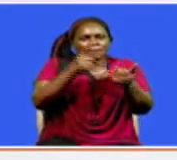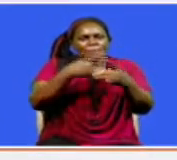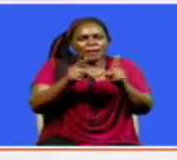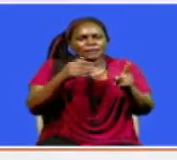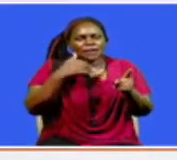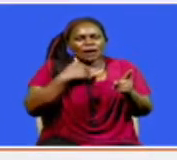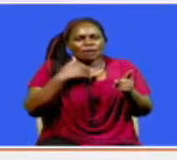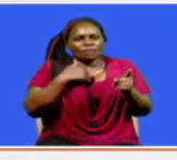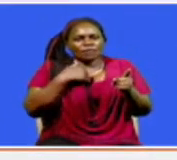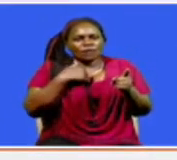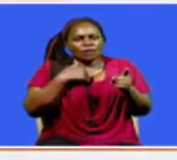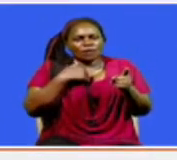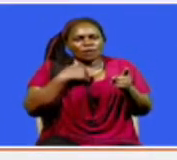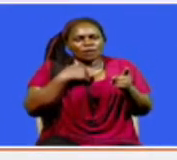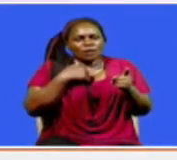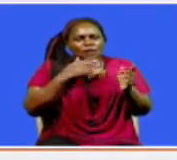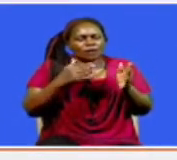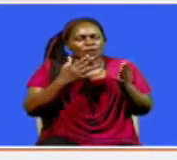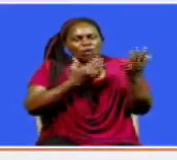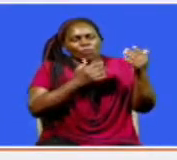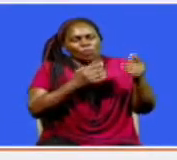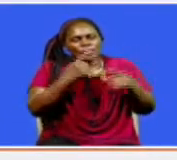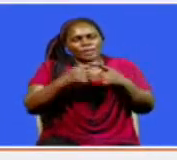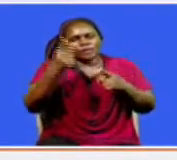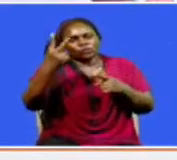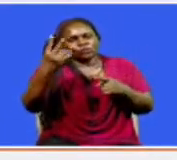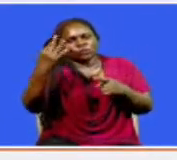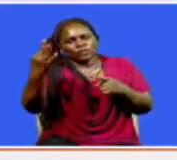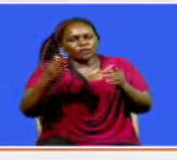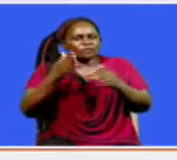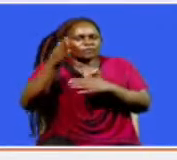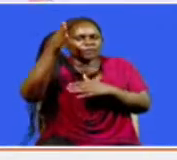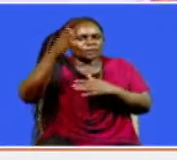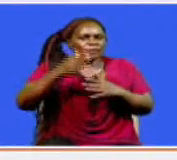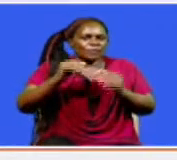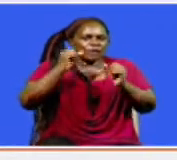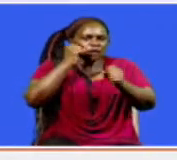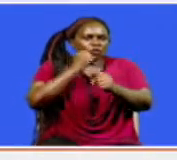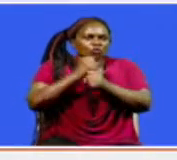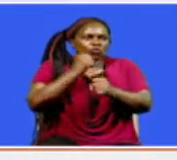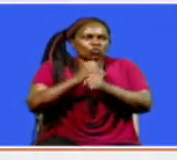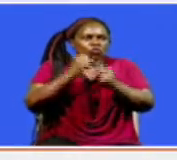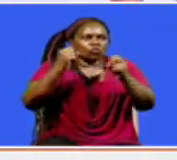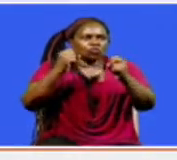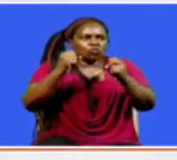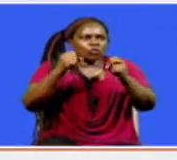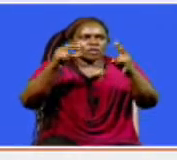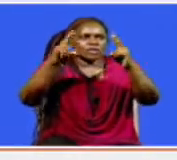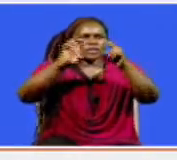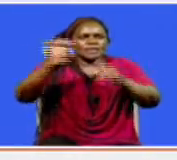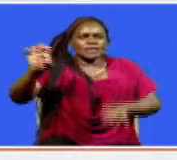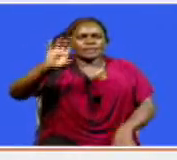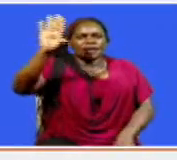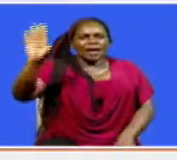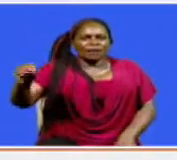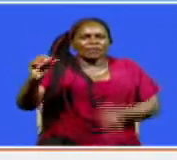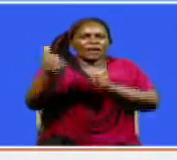pick our best teams, and hopefully in the next 2 to 3 years, or even maybe next year, we do also an addition for East Africa.